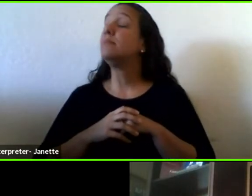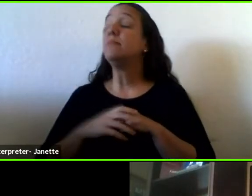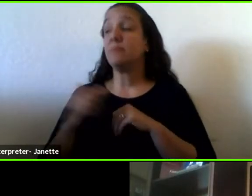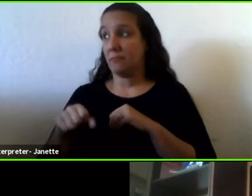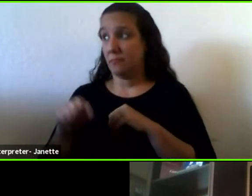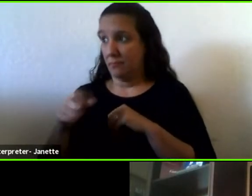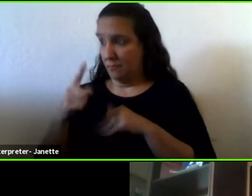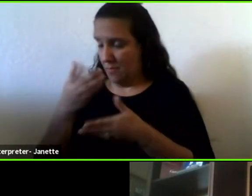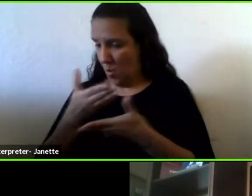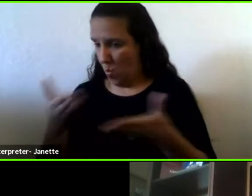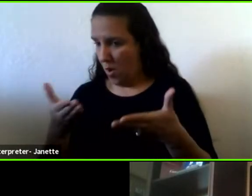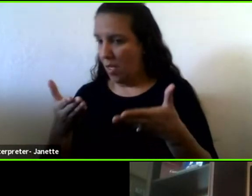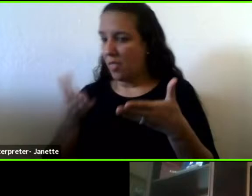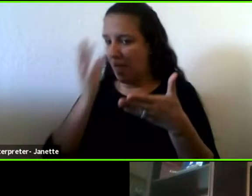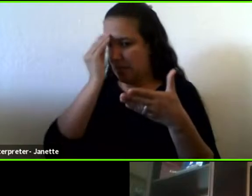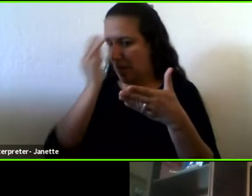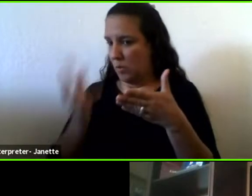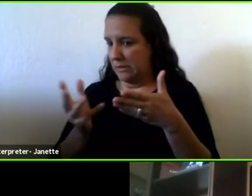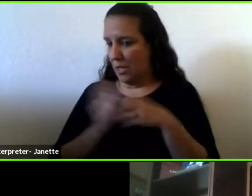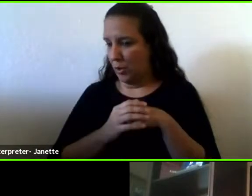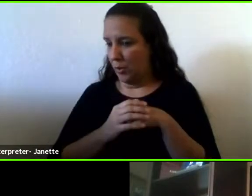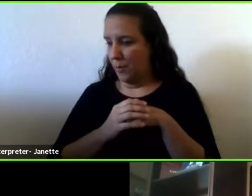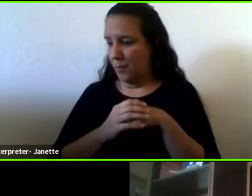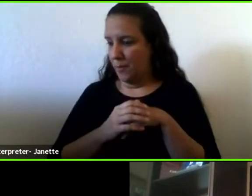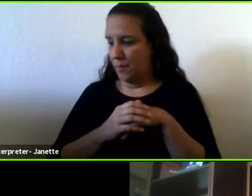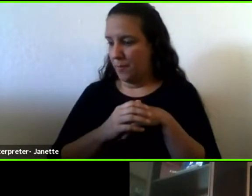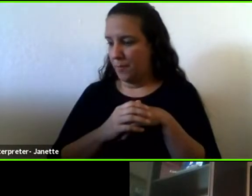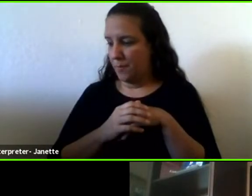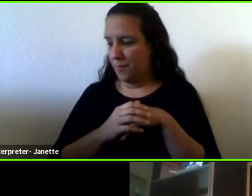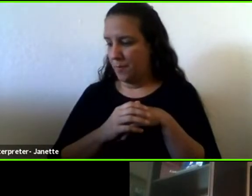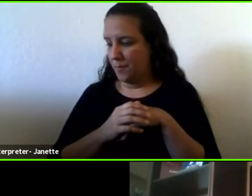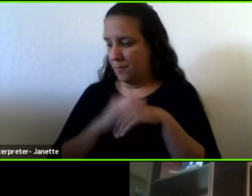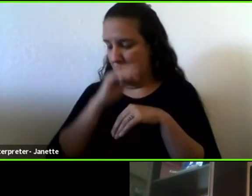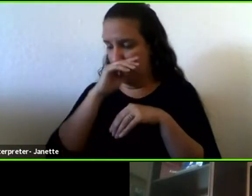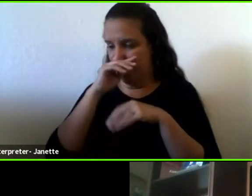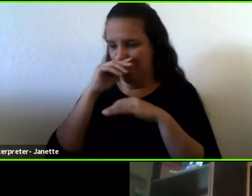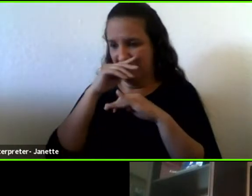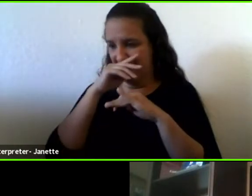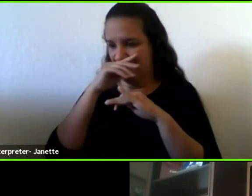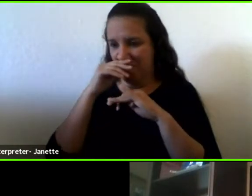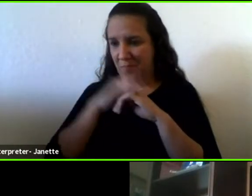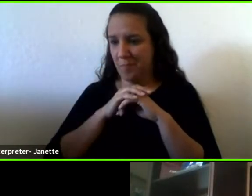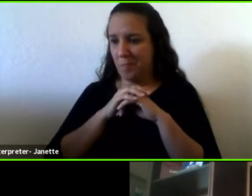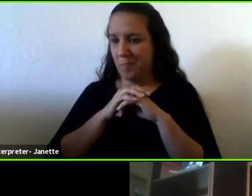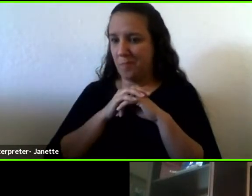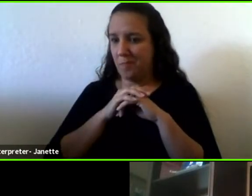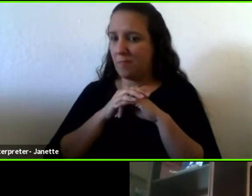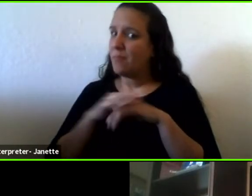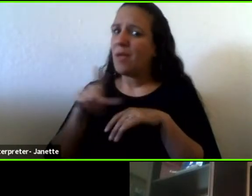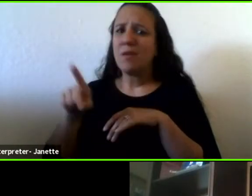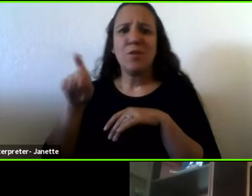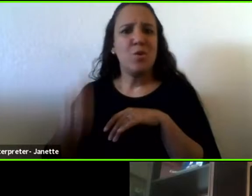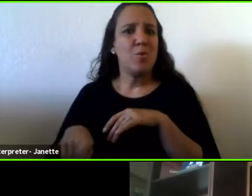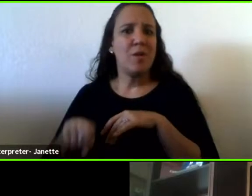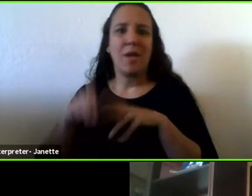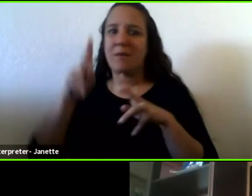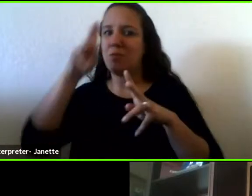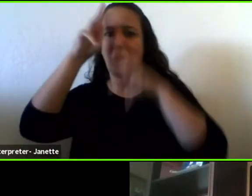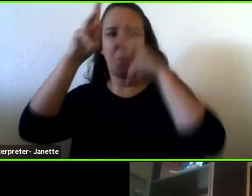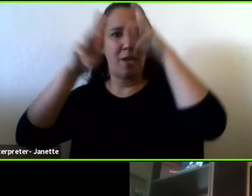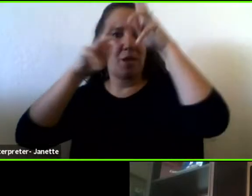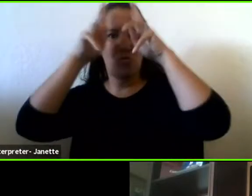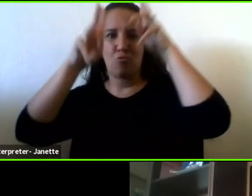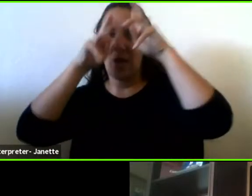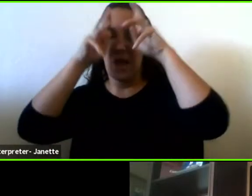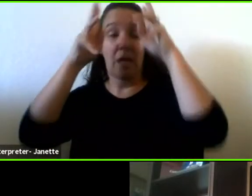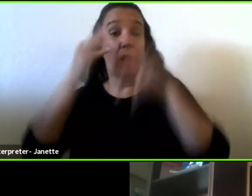things that I will tell you, that you have to give yourself permission to be creative. Listen, I know restaurants, and what they did